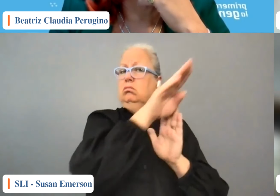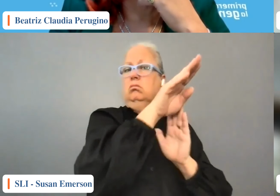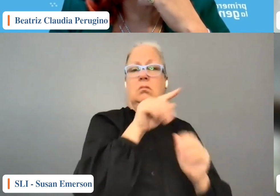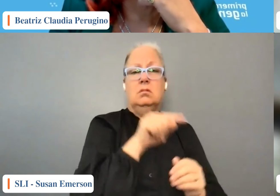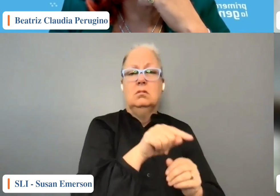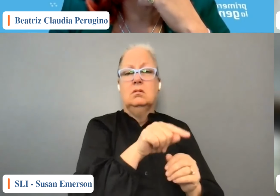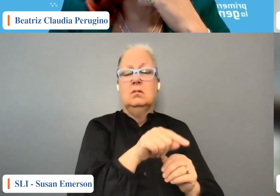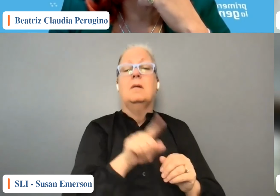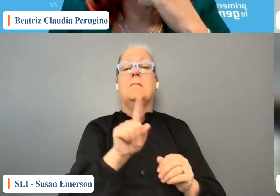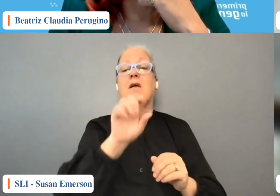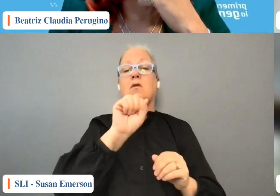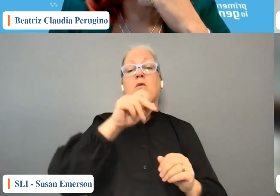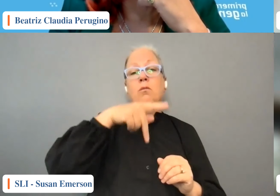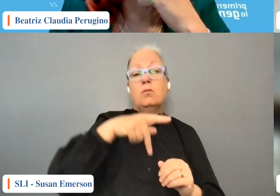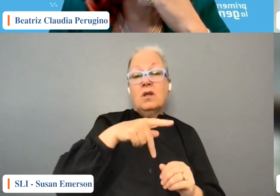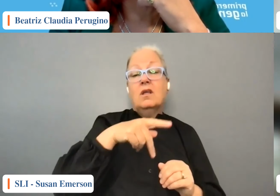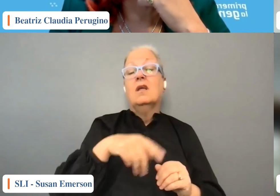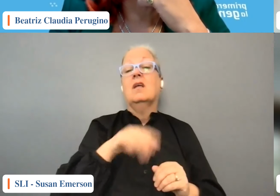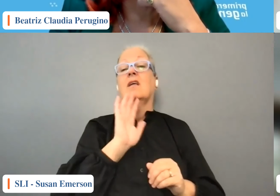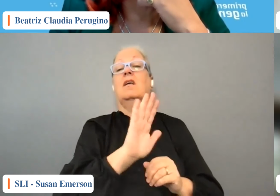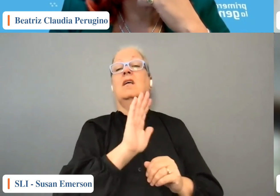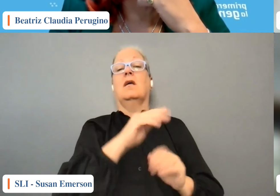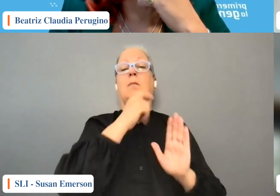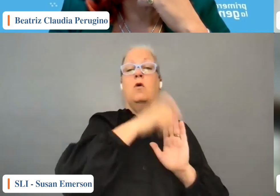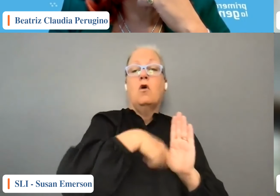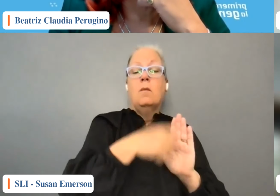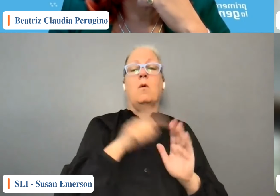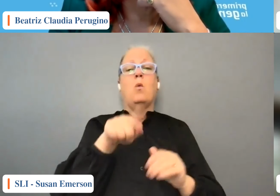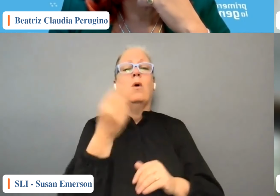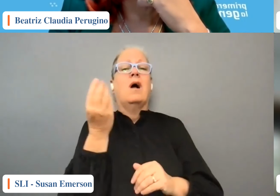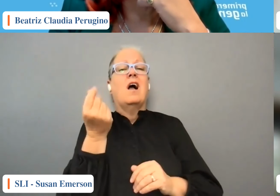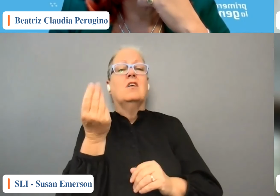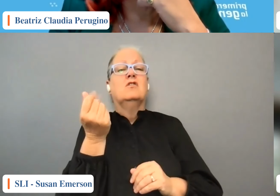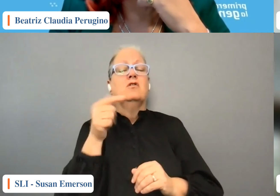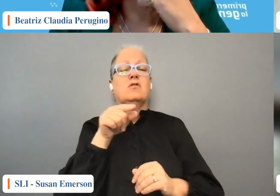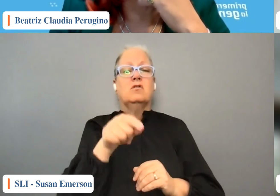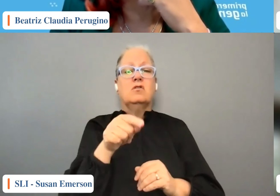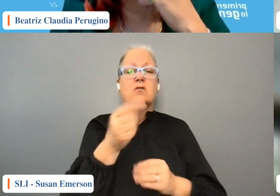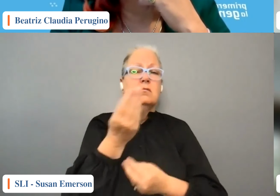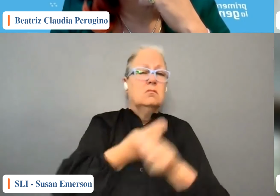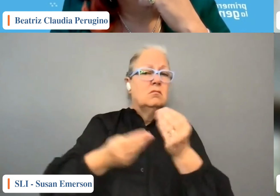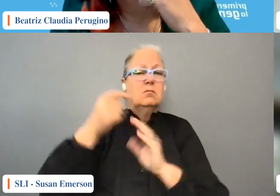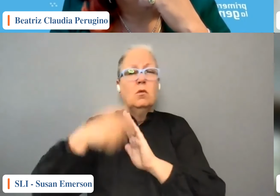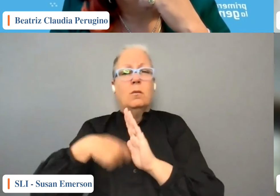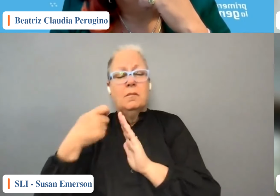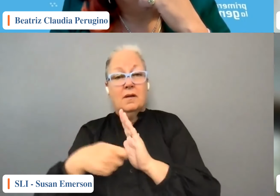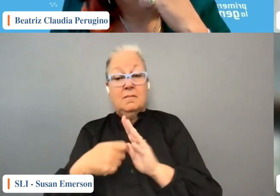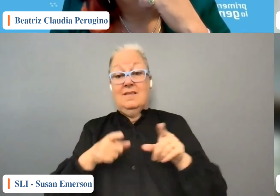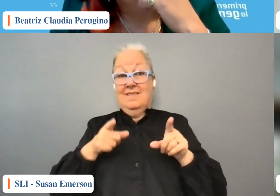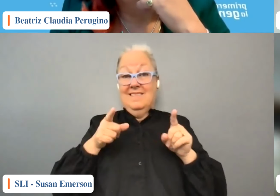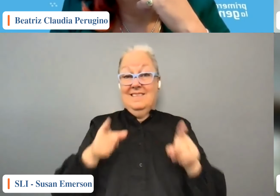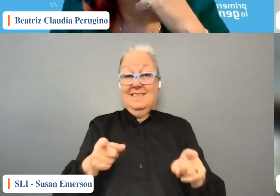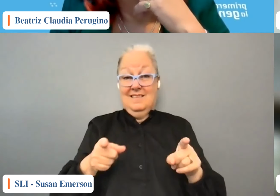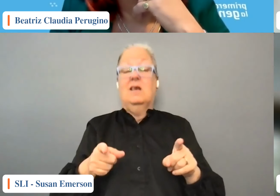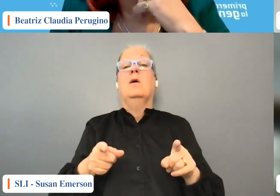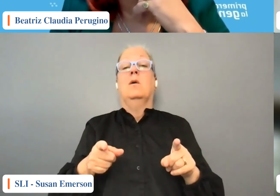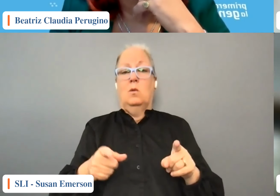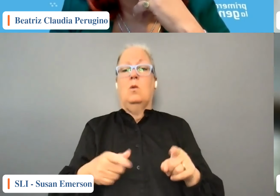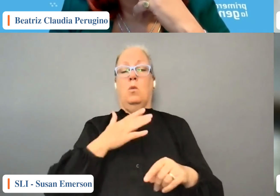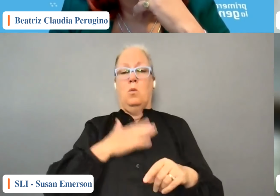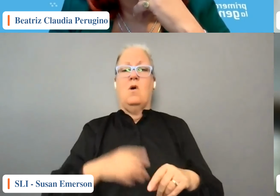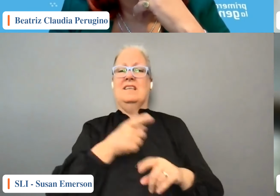social protection programs, cash transfer programs, are really purposefully designed to have an impact